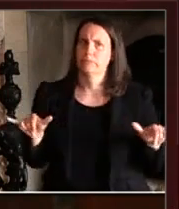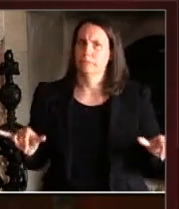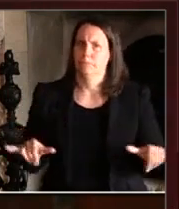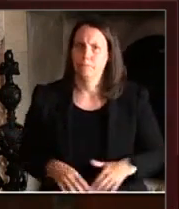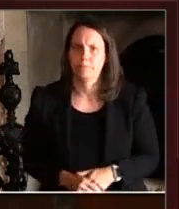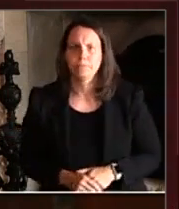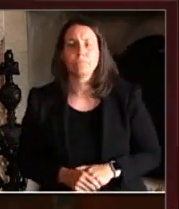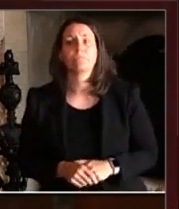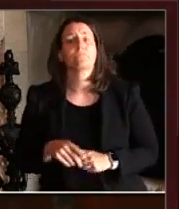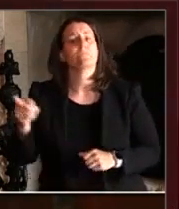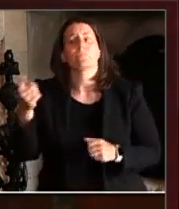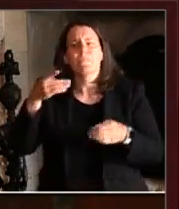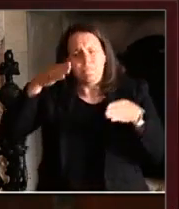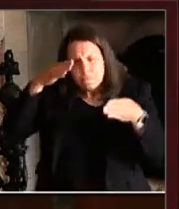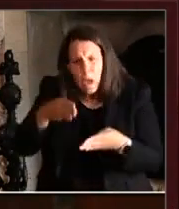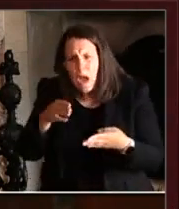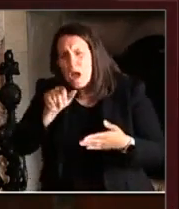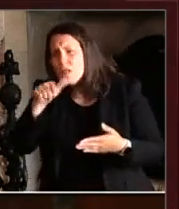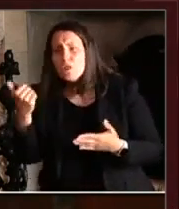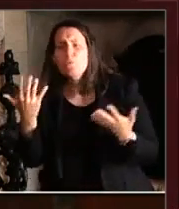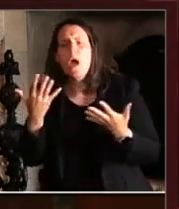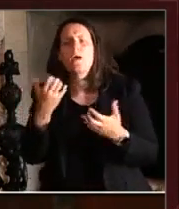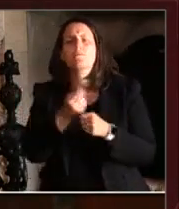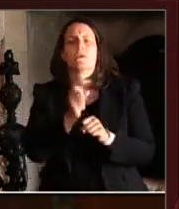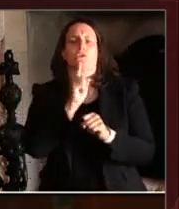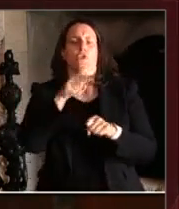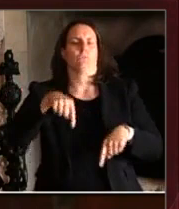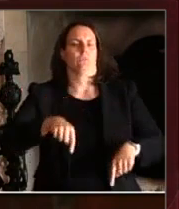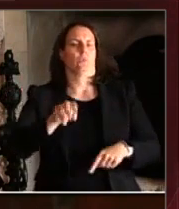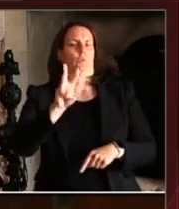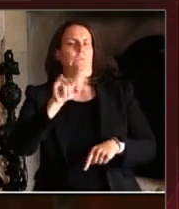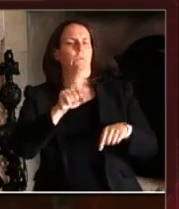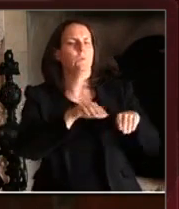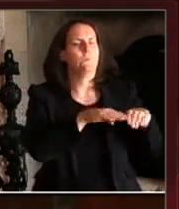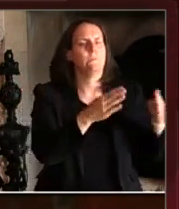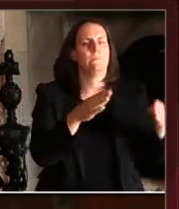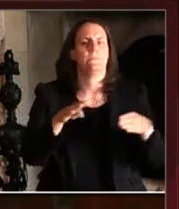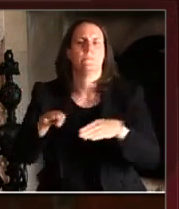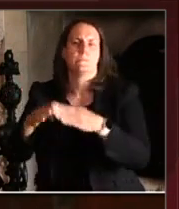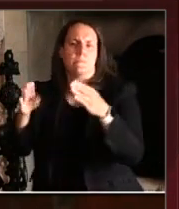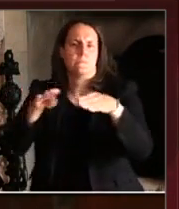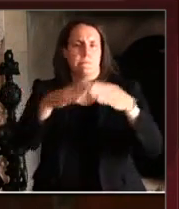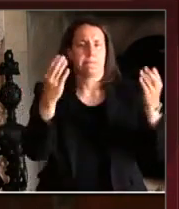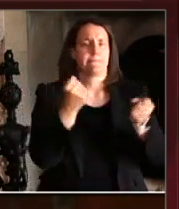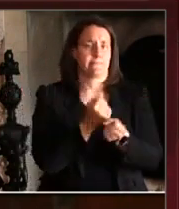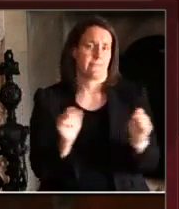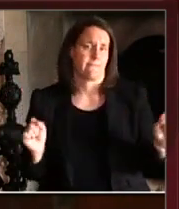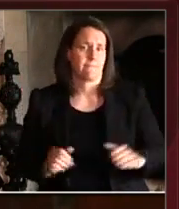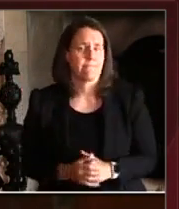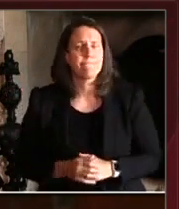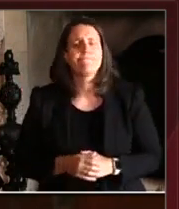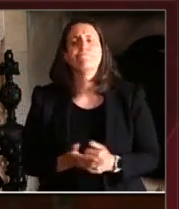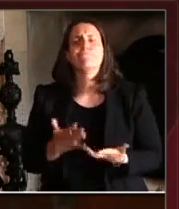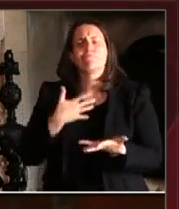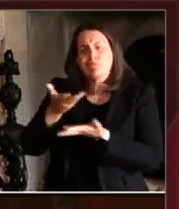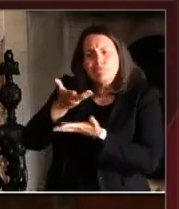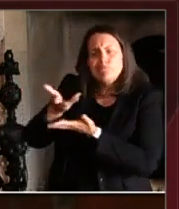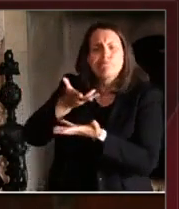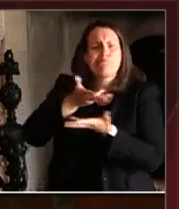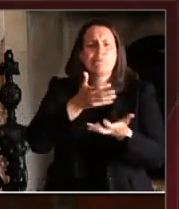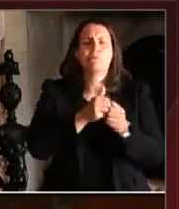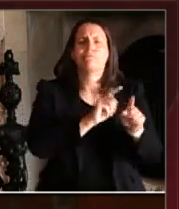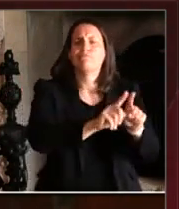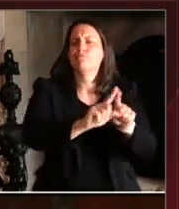surges, including continuing to provide guidance and assistance to businesses and local and tribal health departments across the